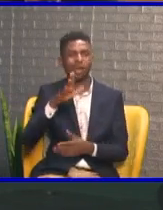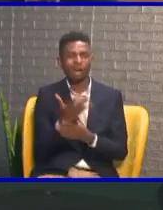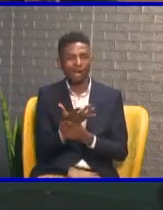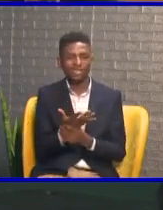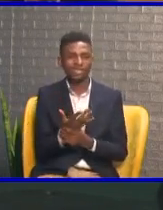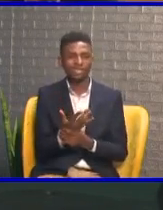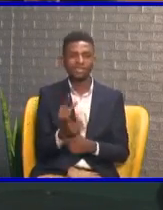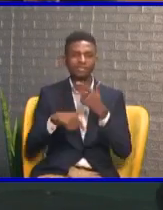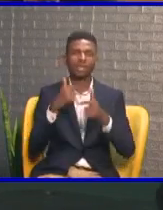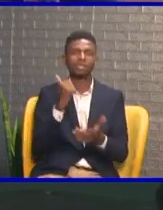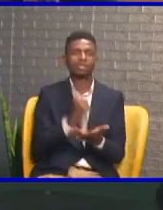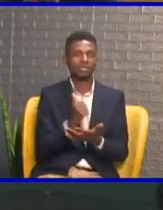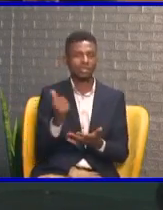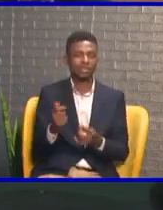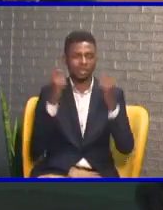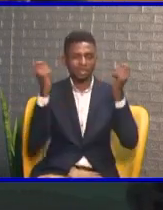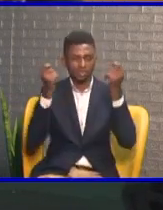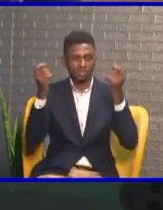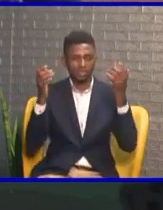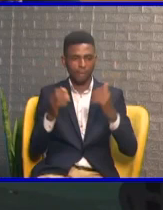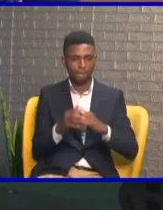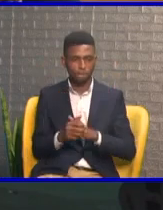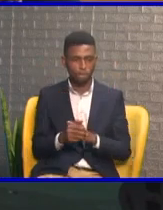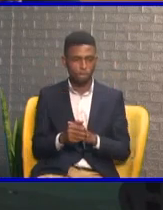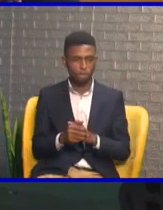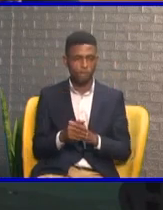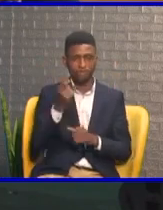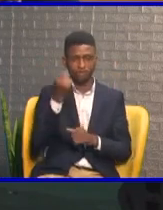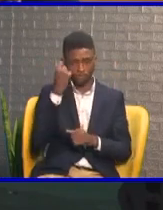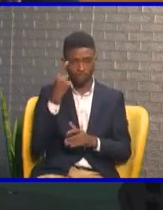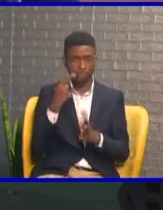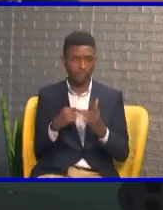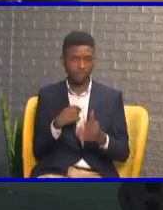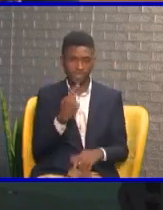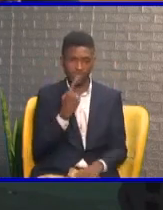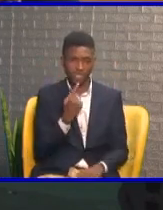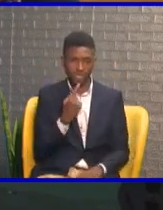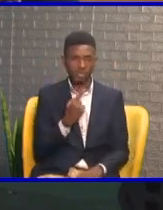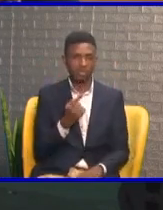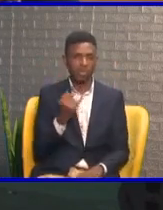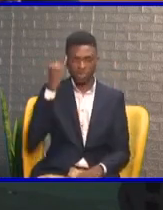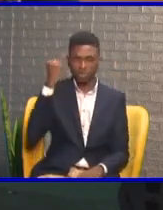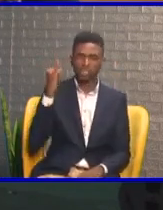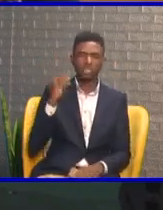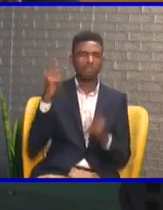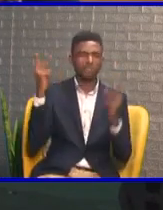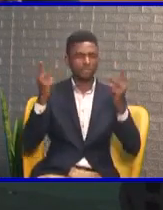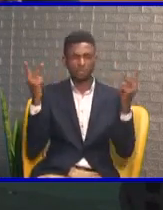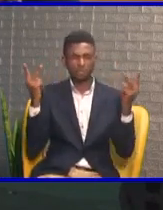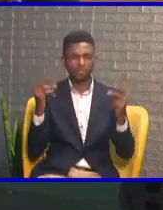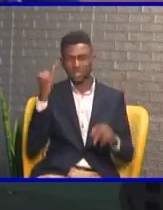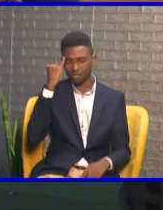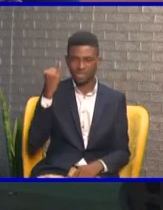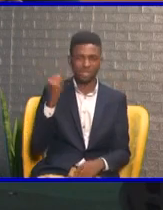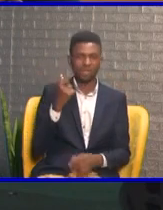somebody. Amen. Hallelujah. Are you understanding what I'm saying? Imagine the victory. Imagine